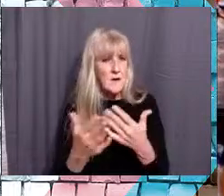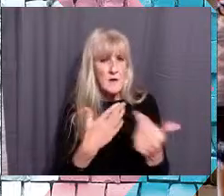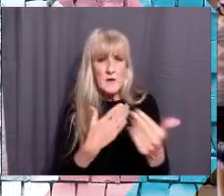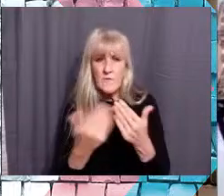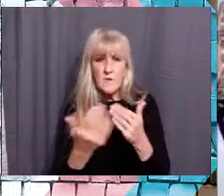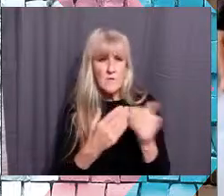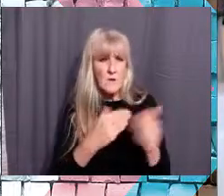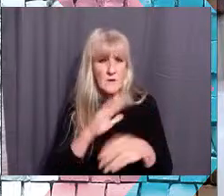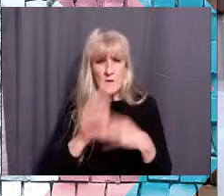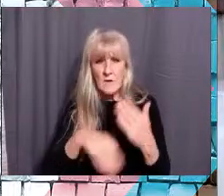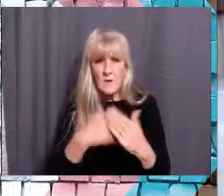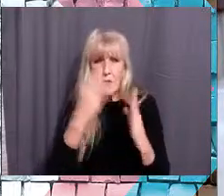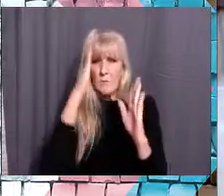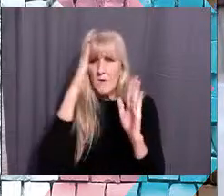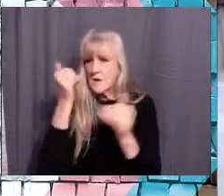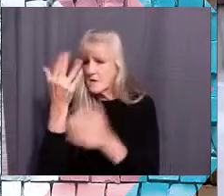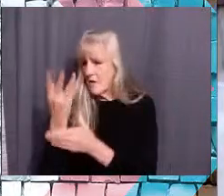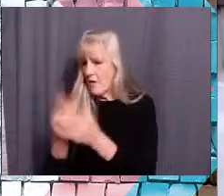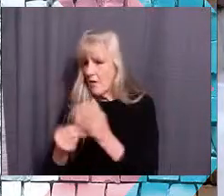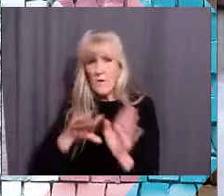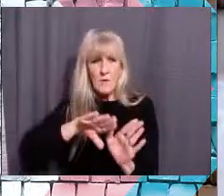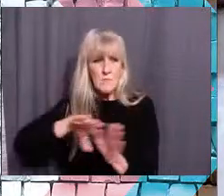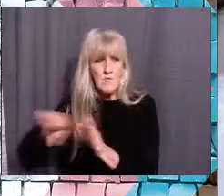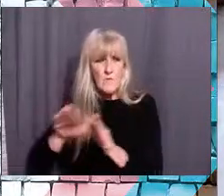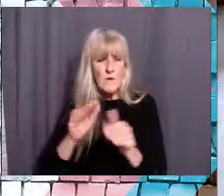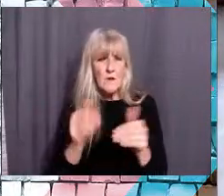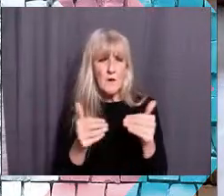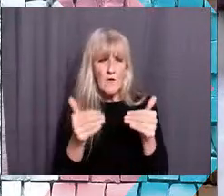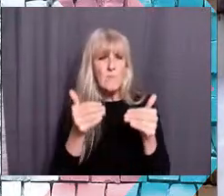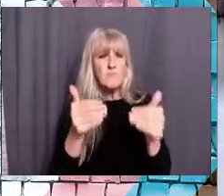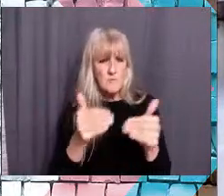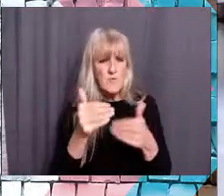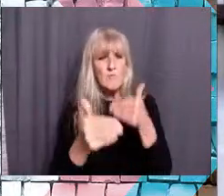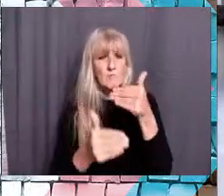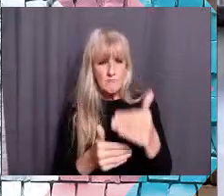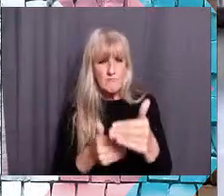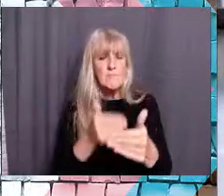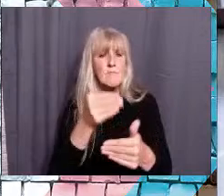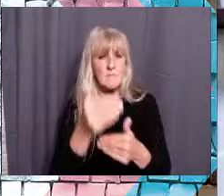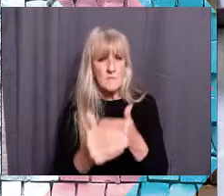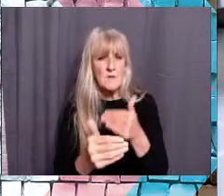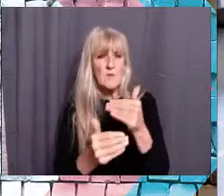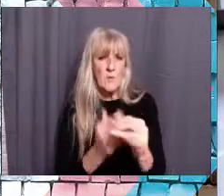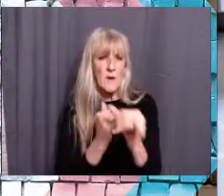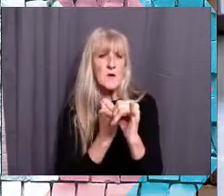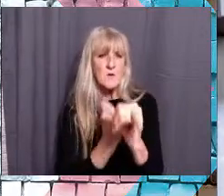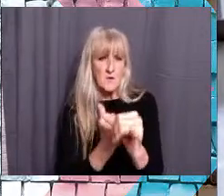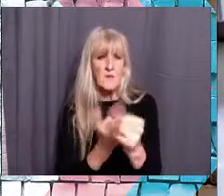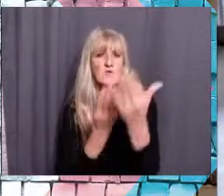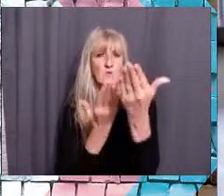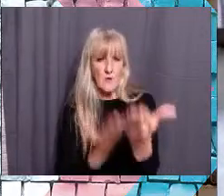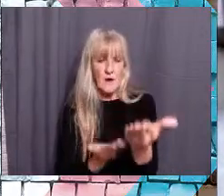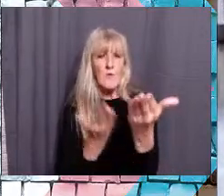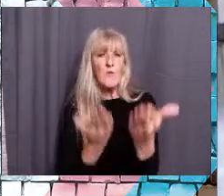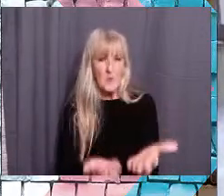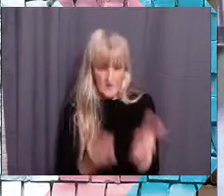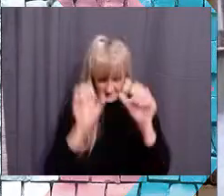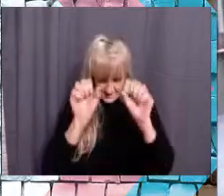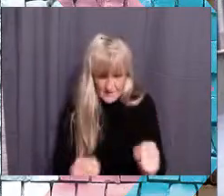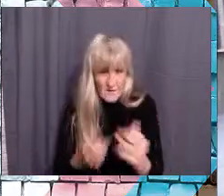And even when your hope is gone, move along, move along, just to make it through. And